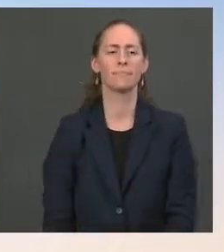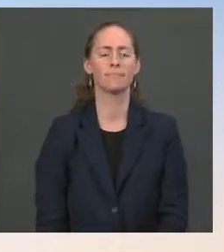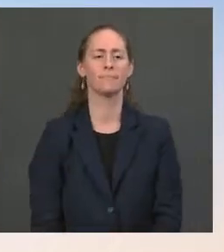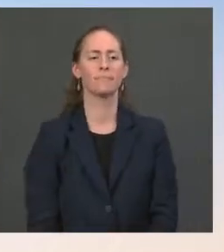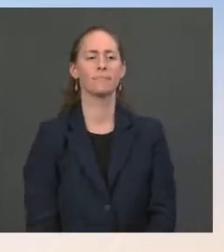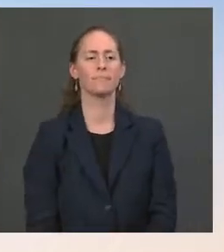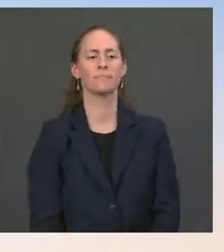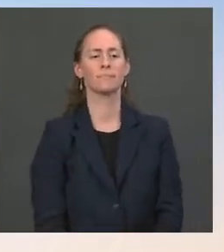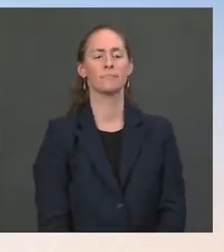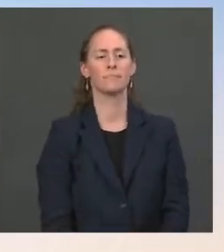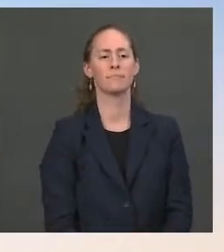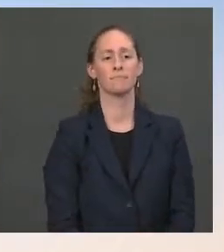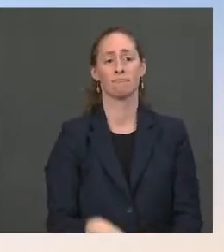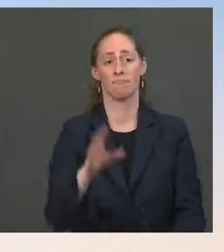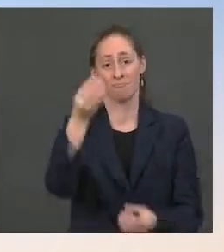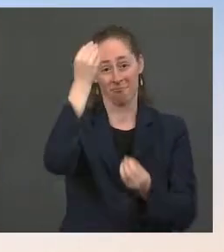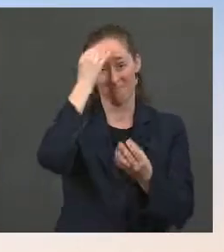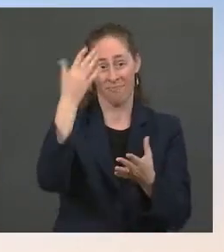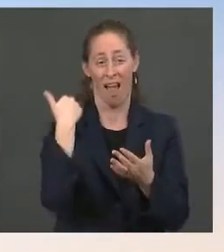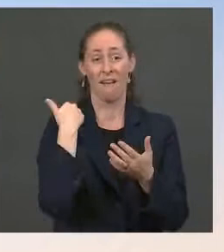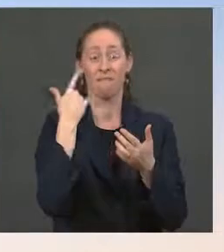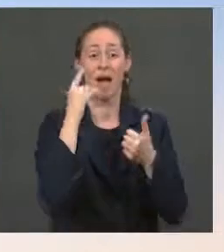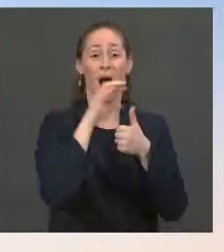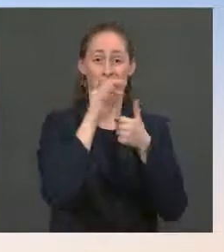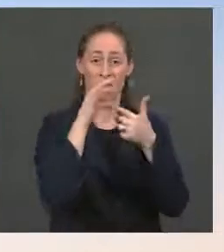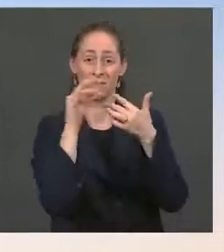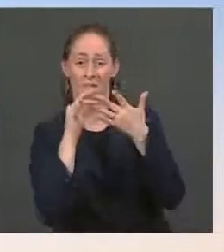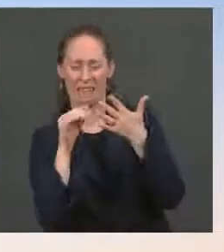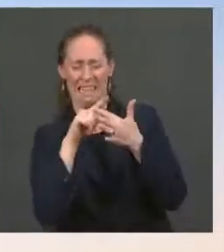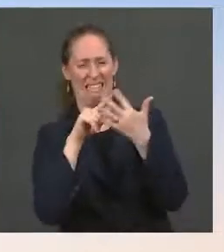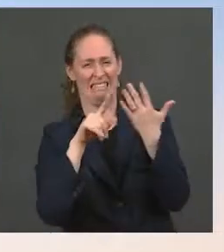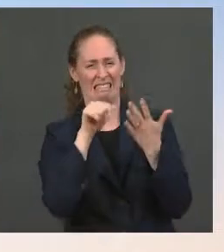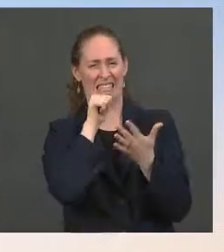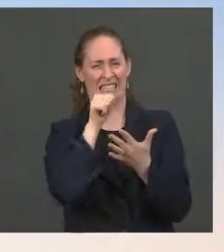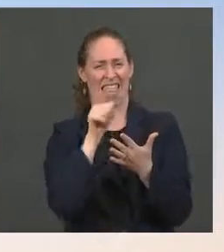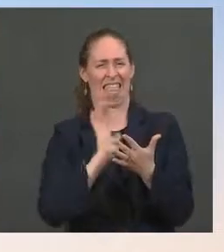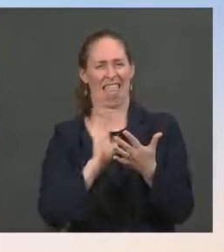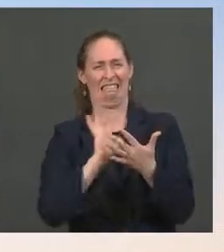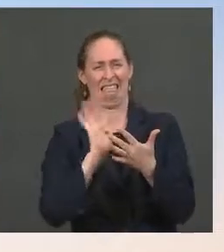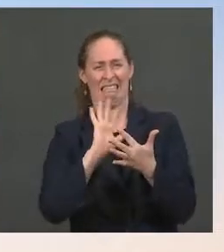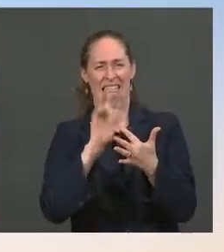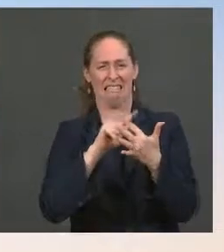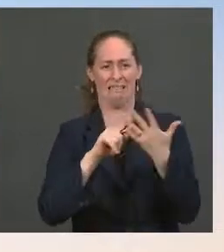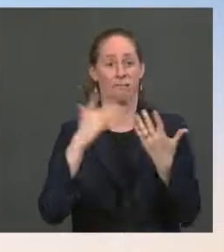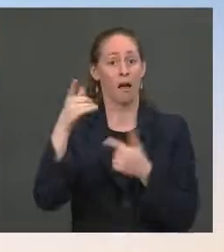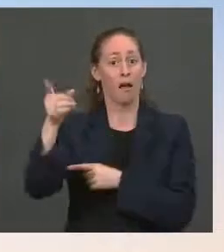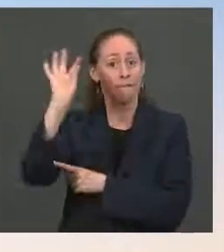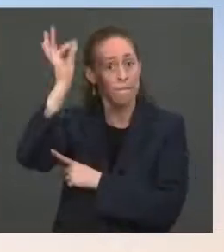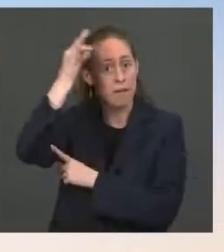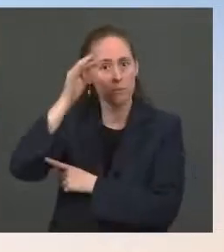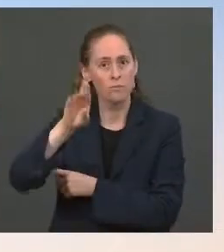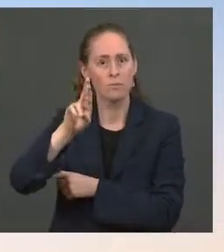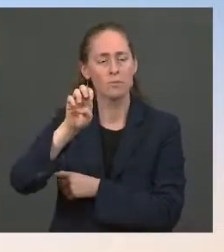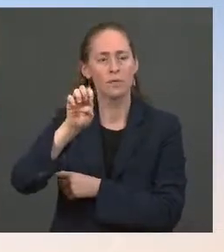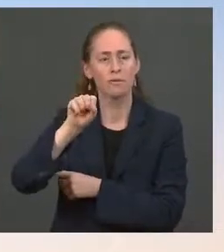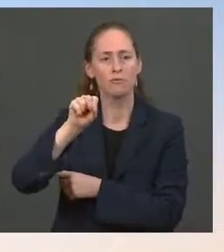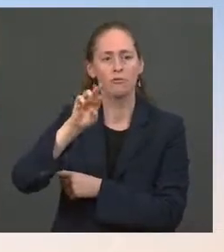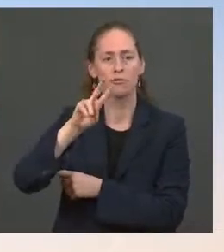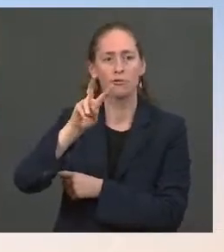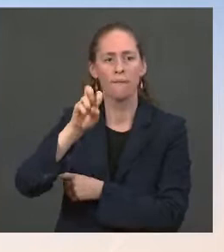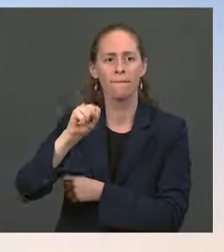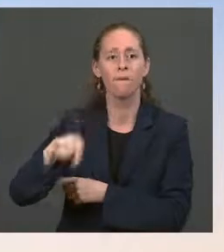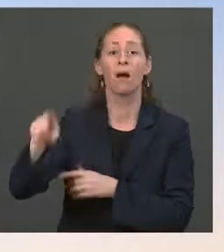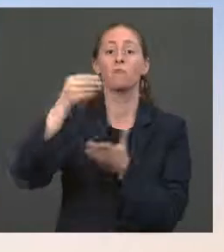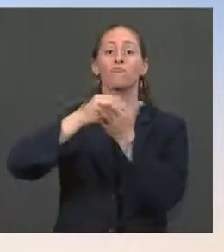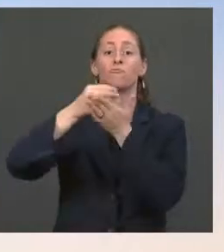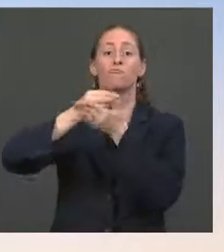and none of those options were viable, either because they wouldn't be accepted by the Federal Reserve, by the guidance of our Treasury Secretary,